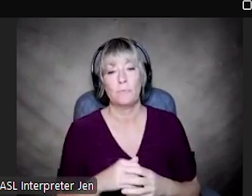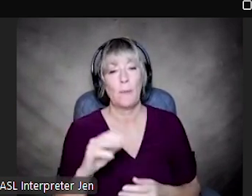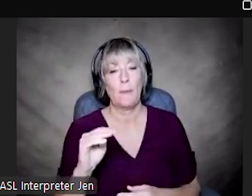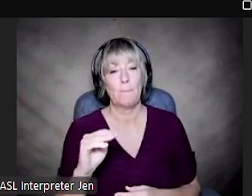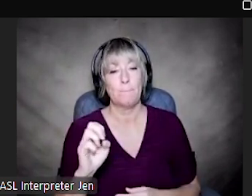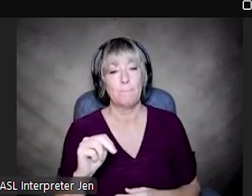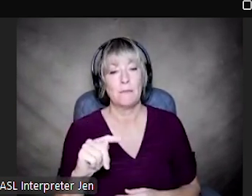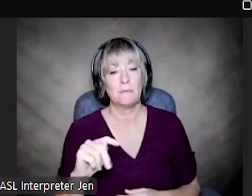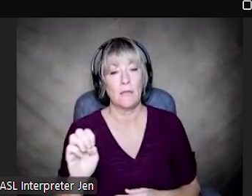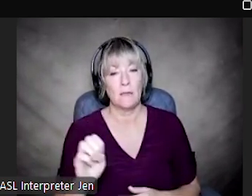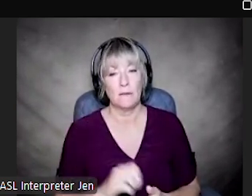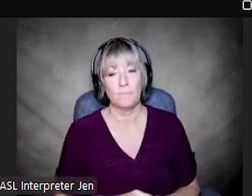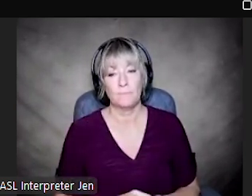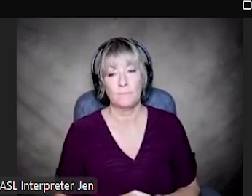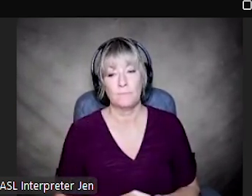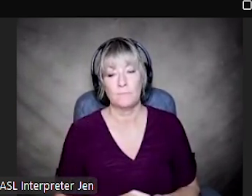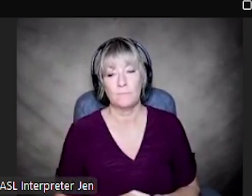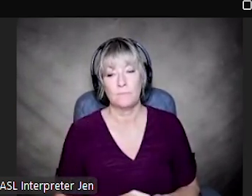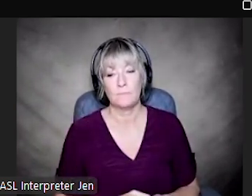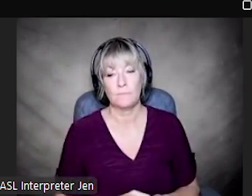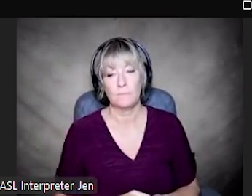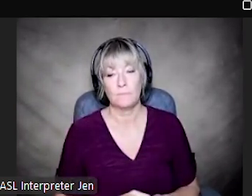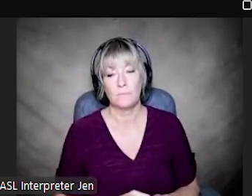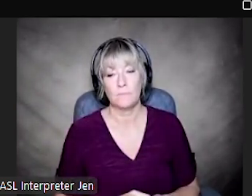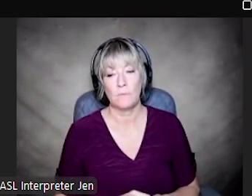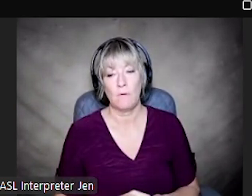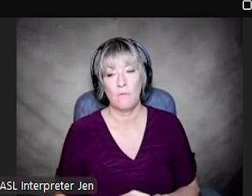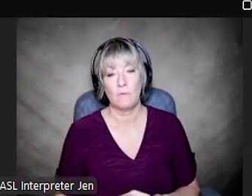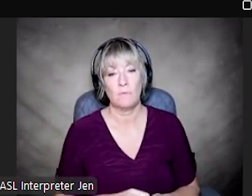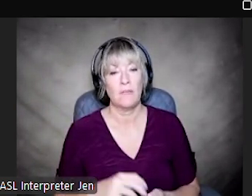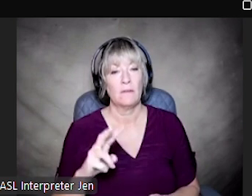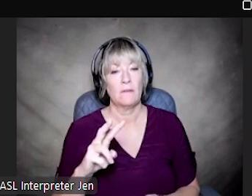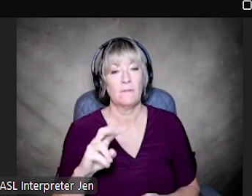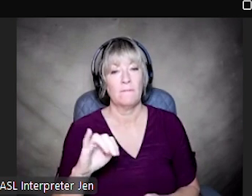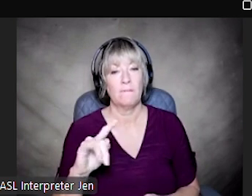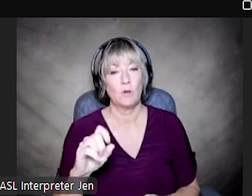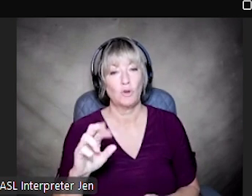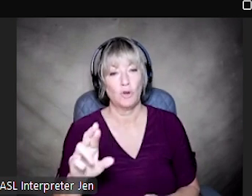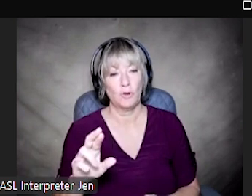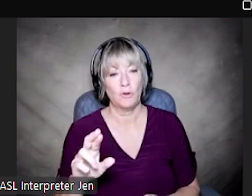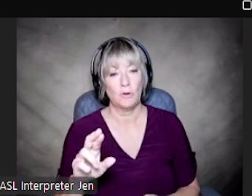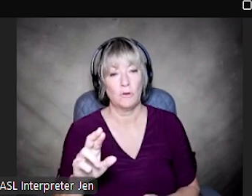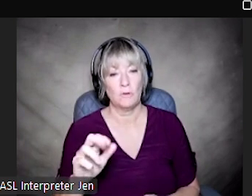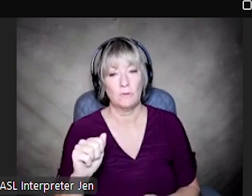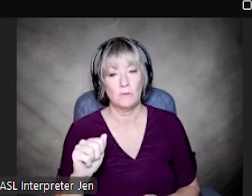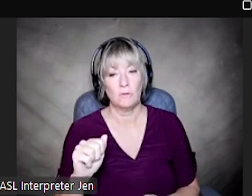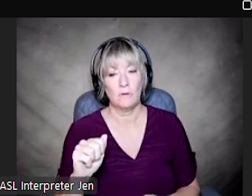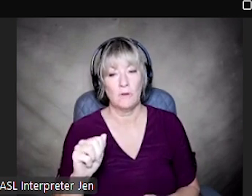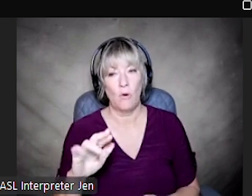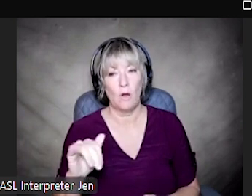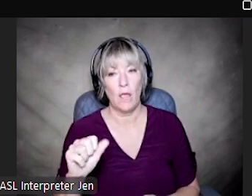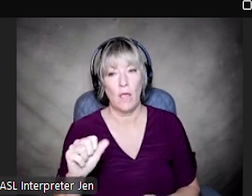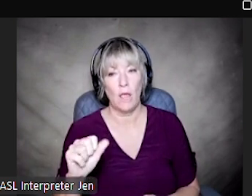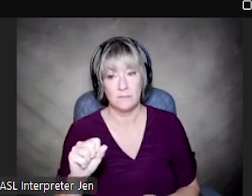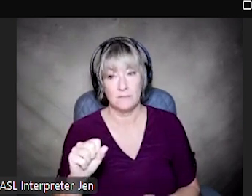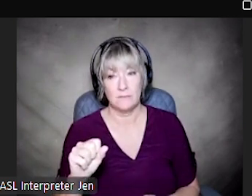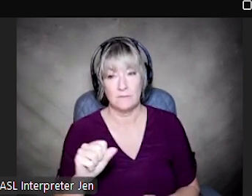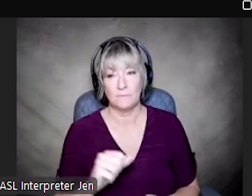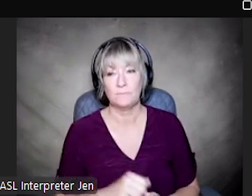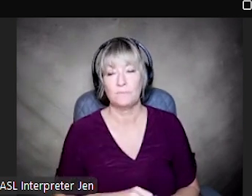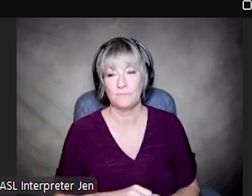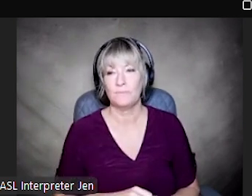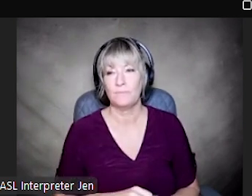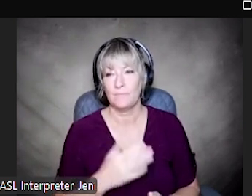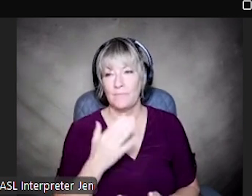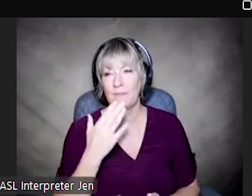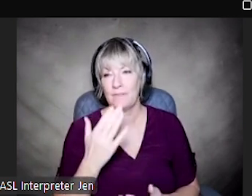Menta. And let's go to Victor Arias. Yeah? Okay, Yes,